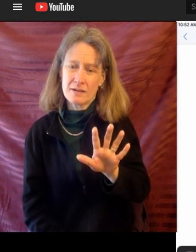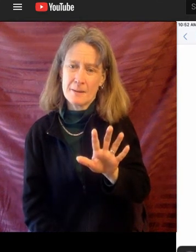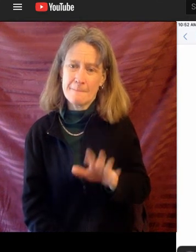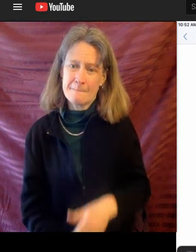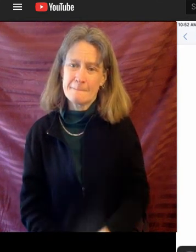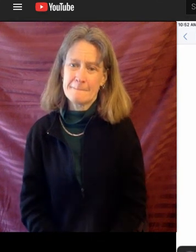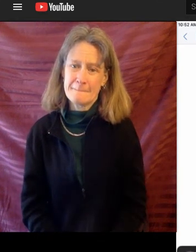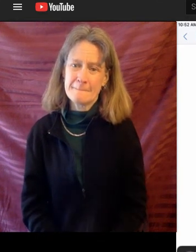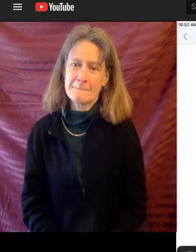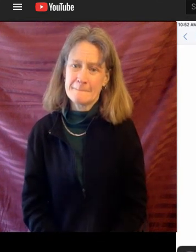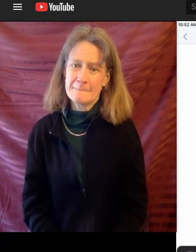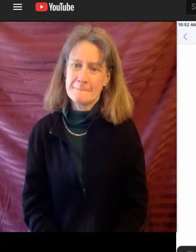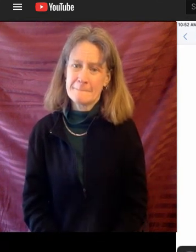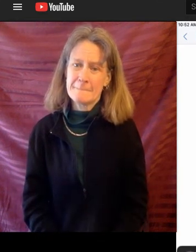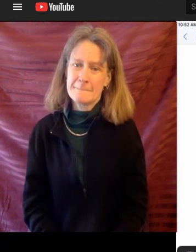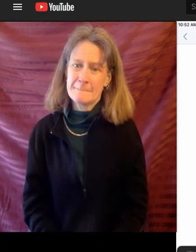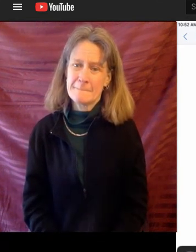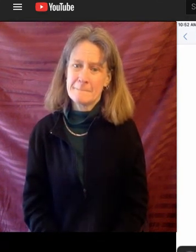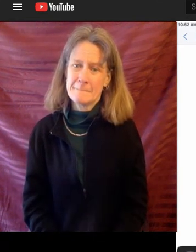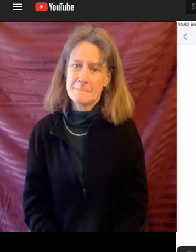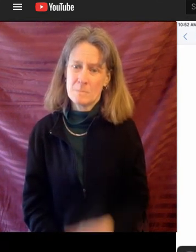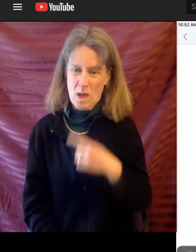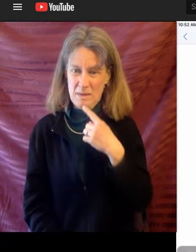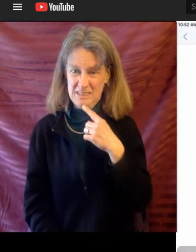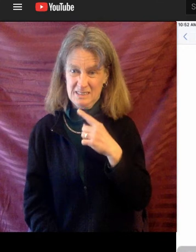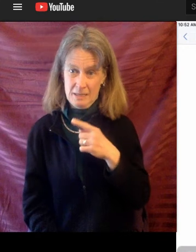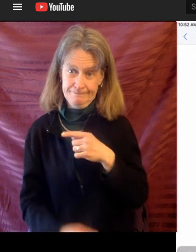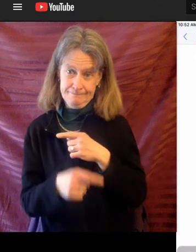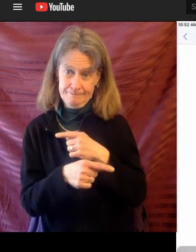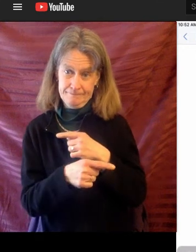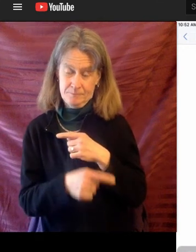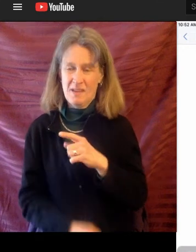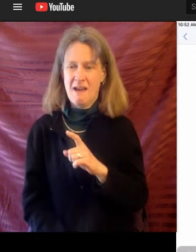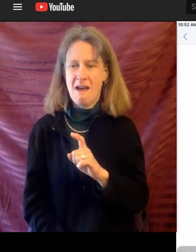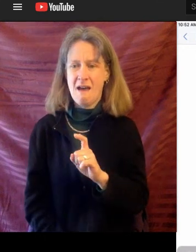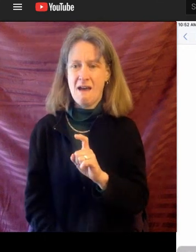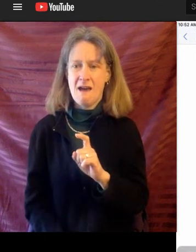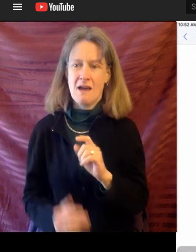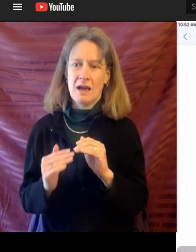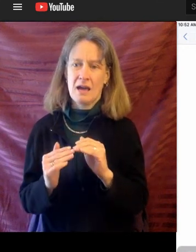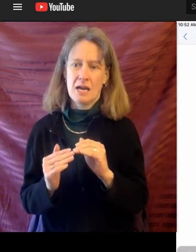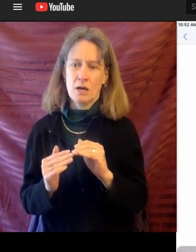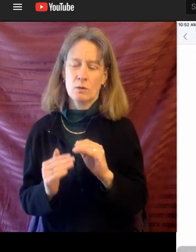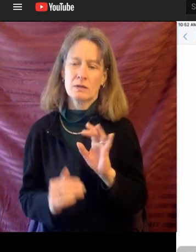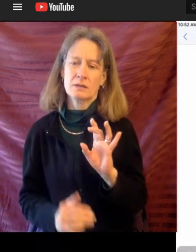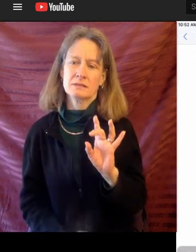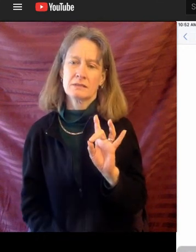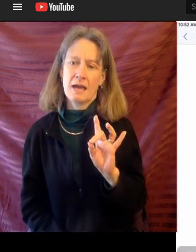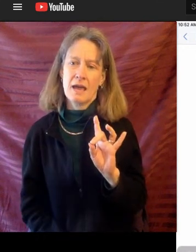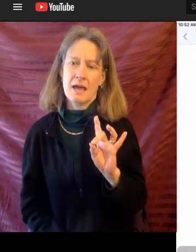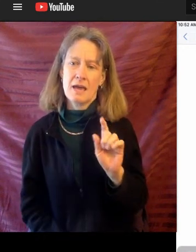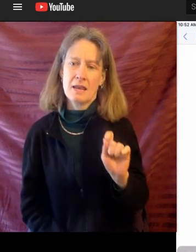So I'm going to say x equals 8.5.